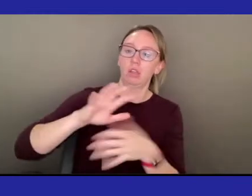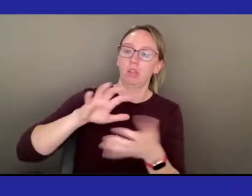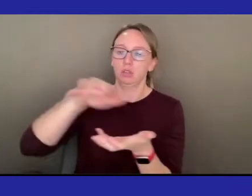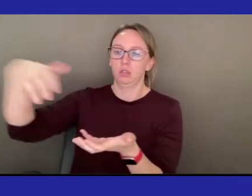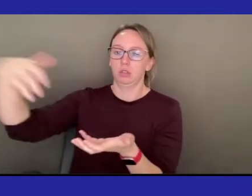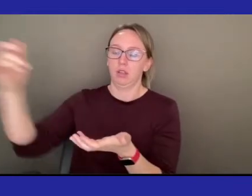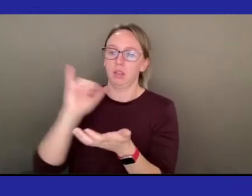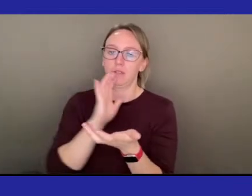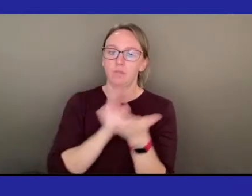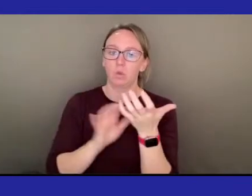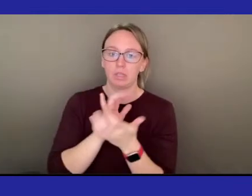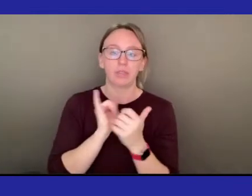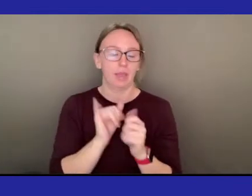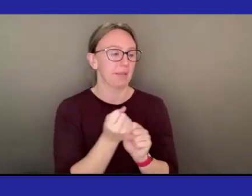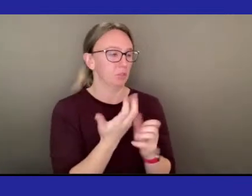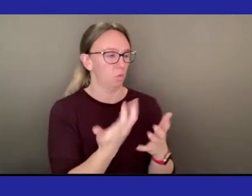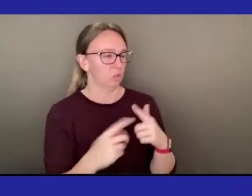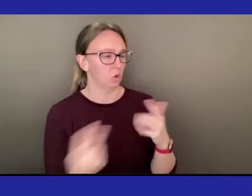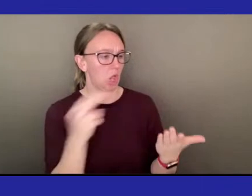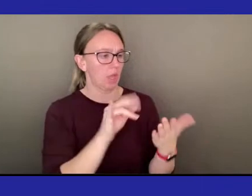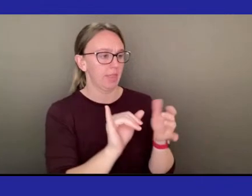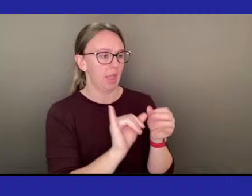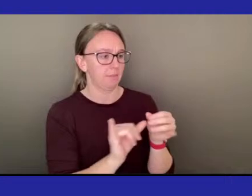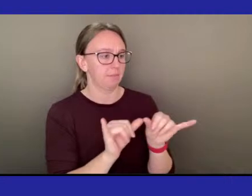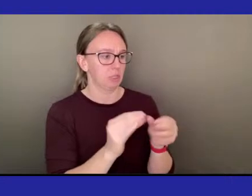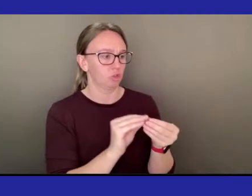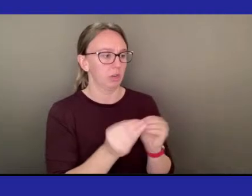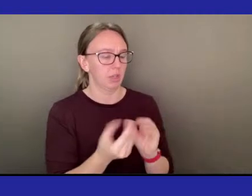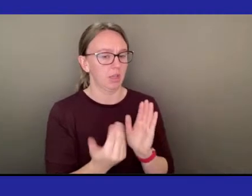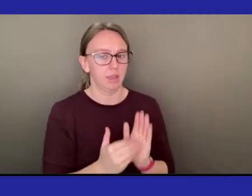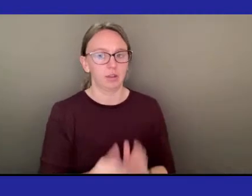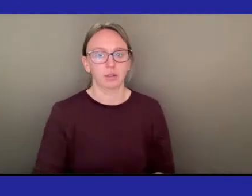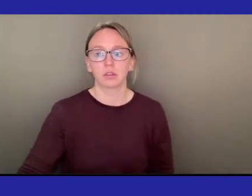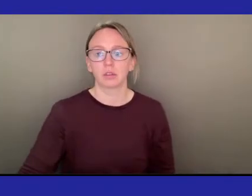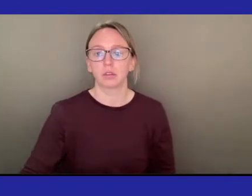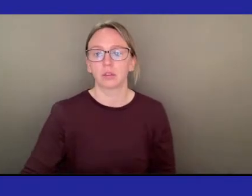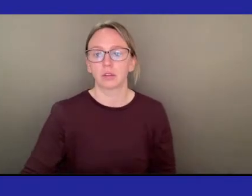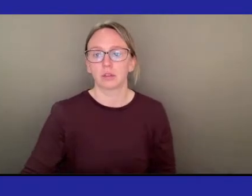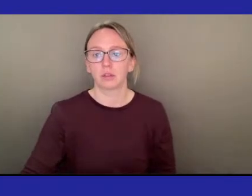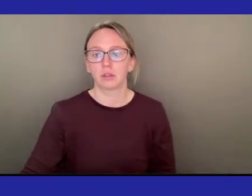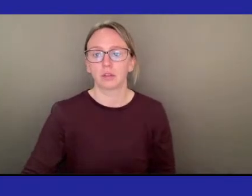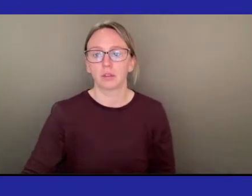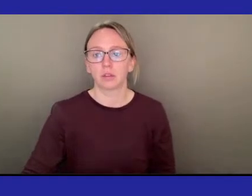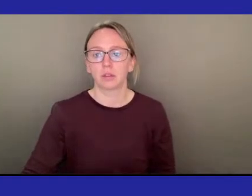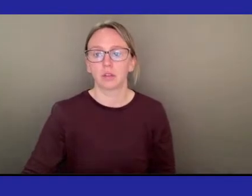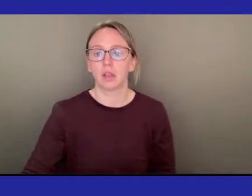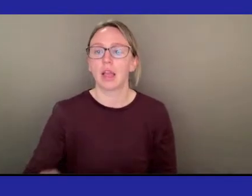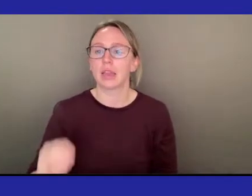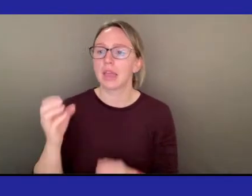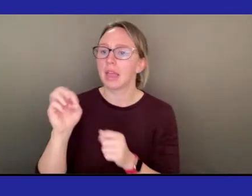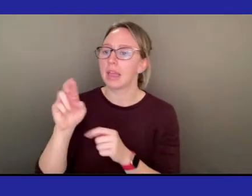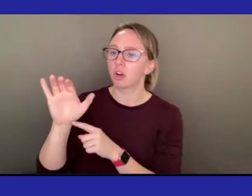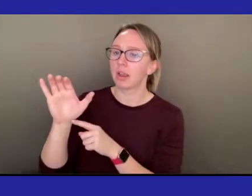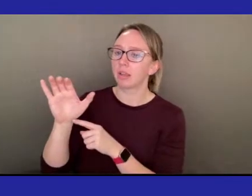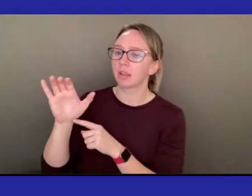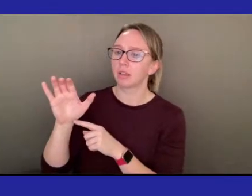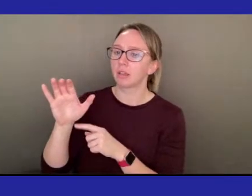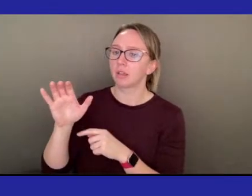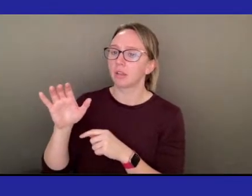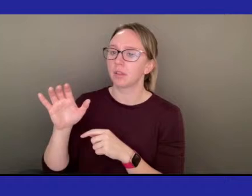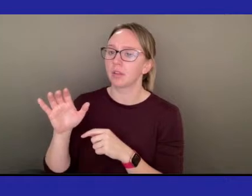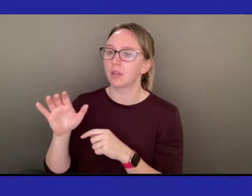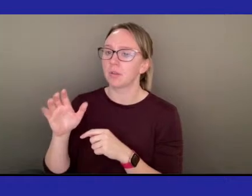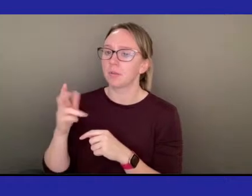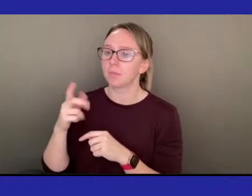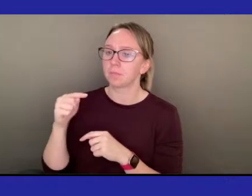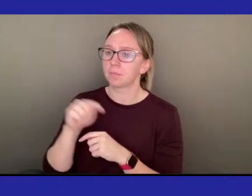to revisit the metric. Okay, thank you. And Eric, you said you sort of revisit the dashboard